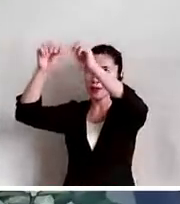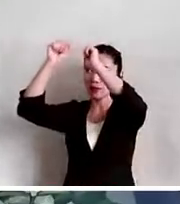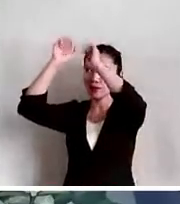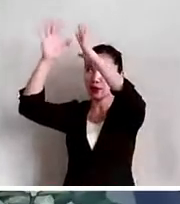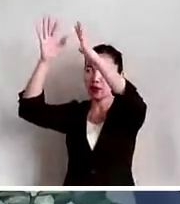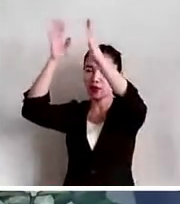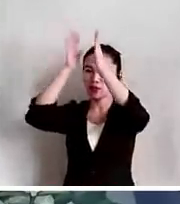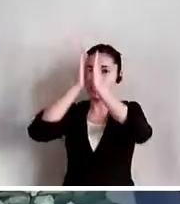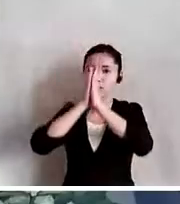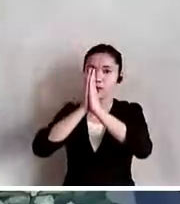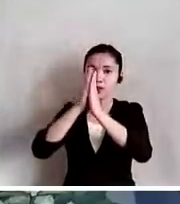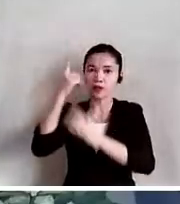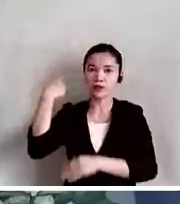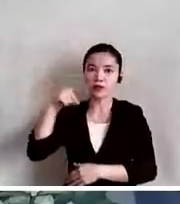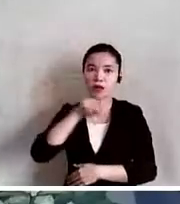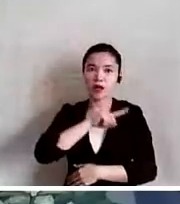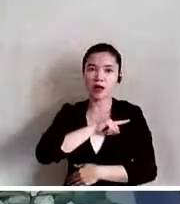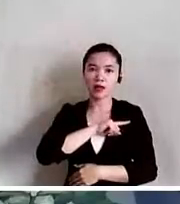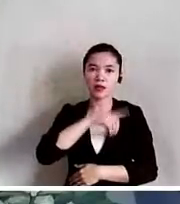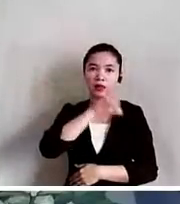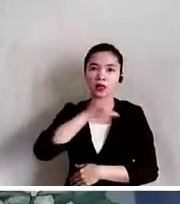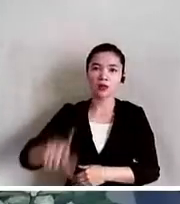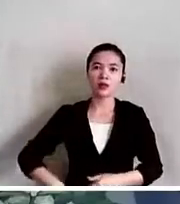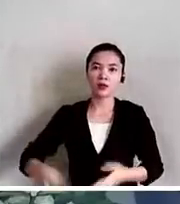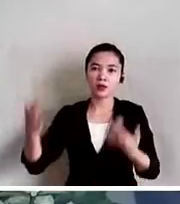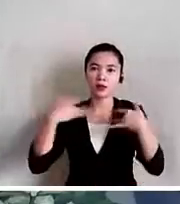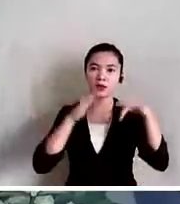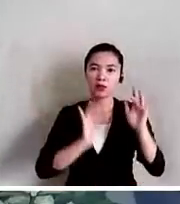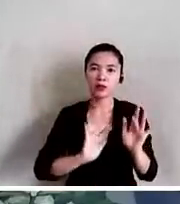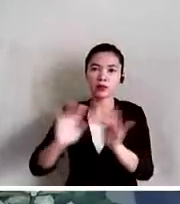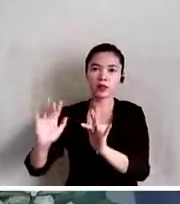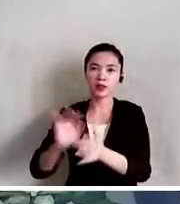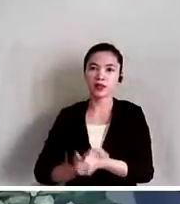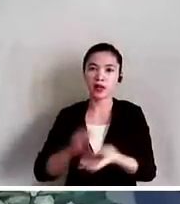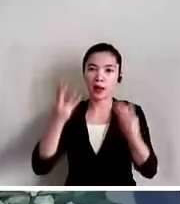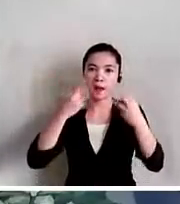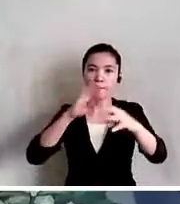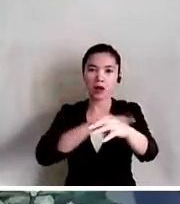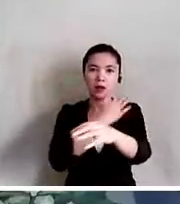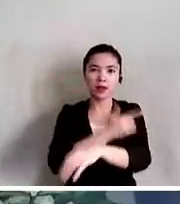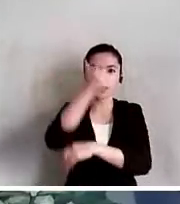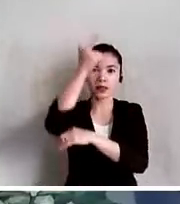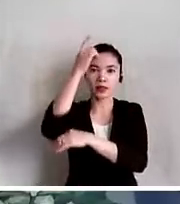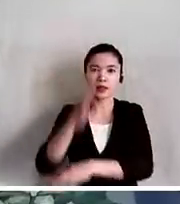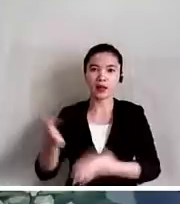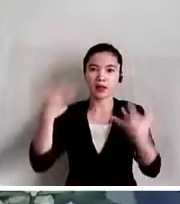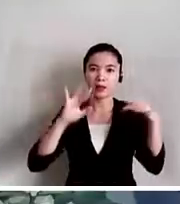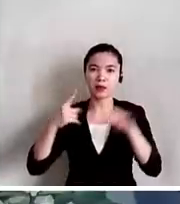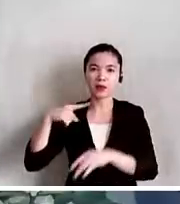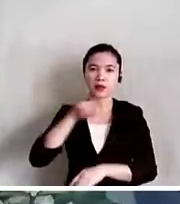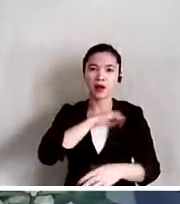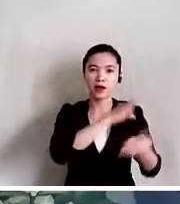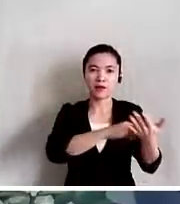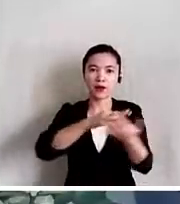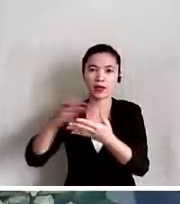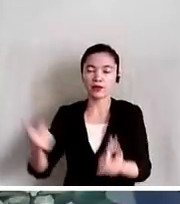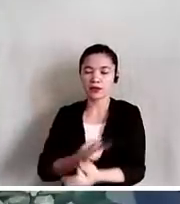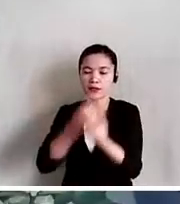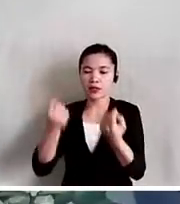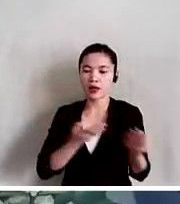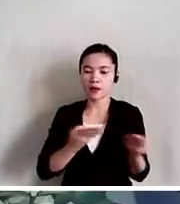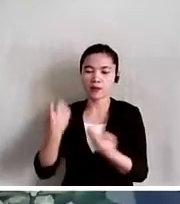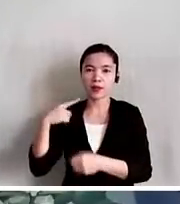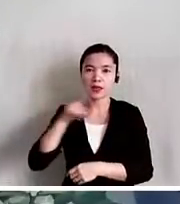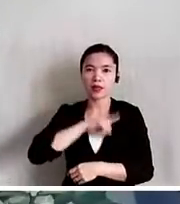Lord, have mercy. Lord, have mercy. May Almighty God have mercy on us, forgive us our sins, and bring us to